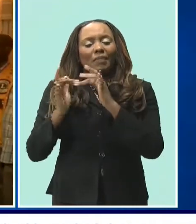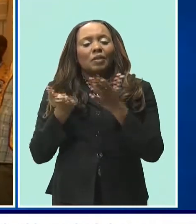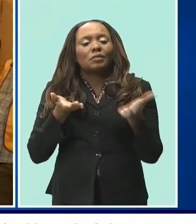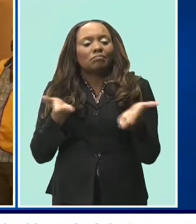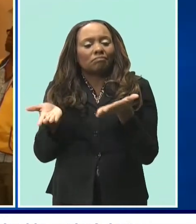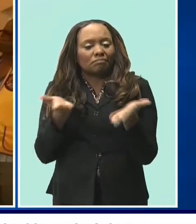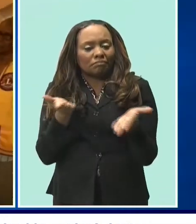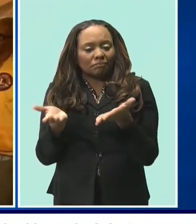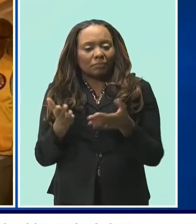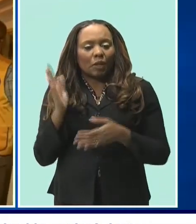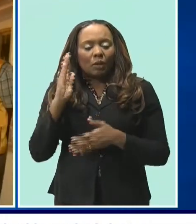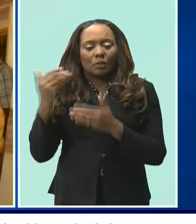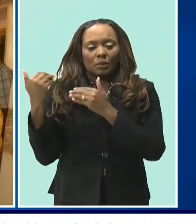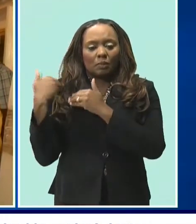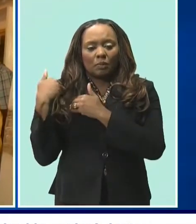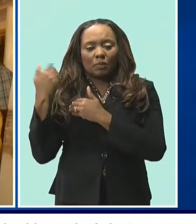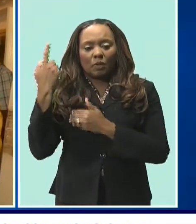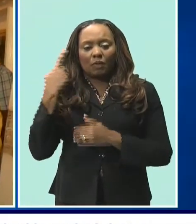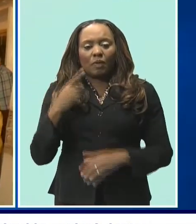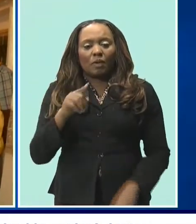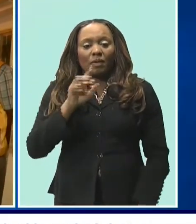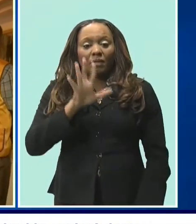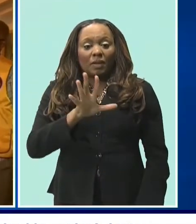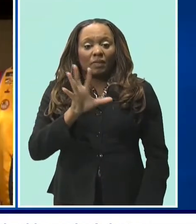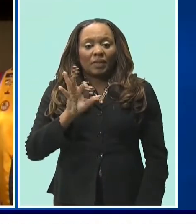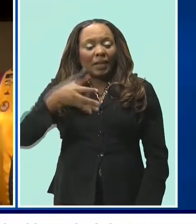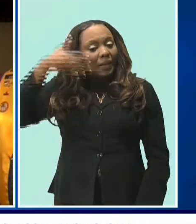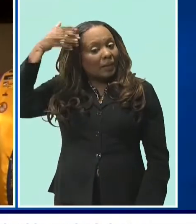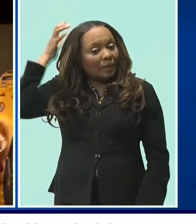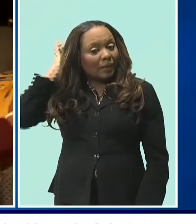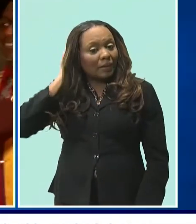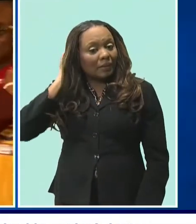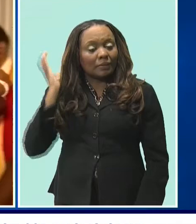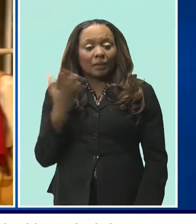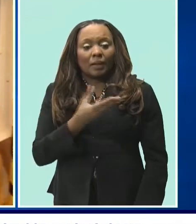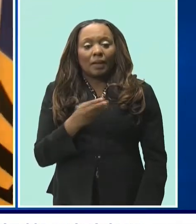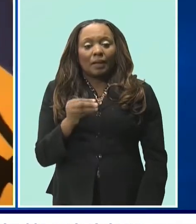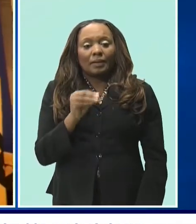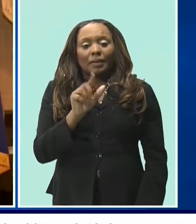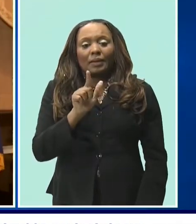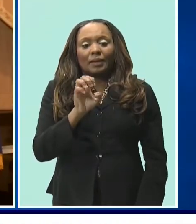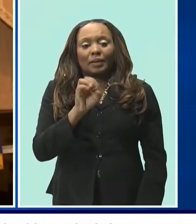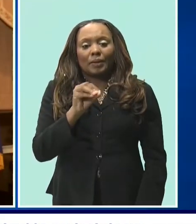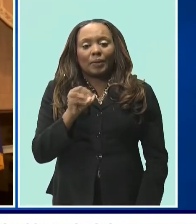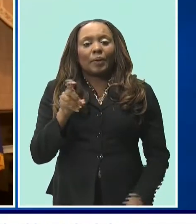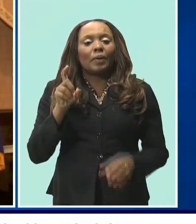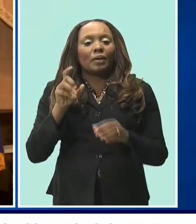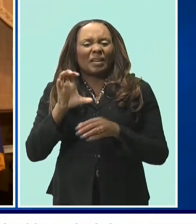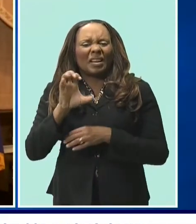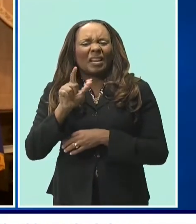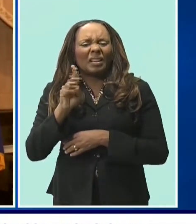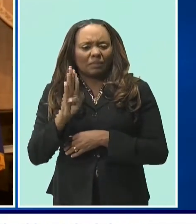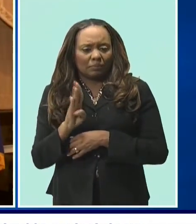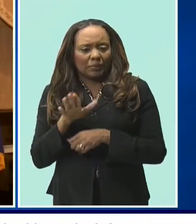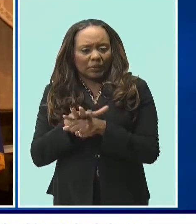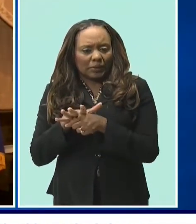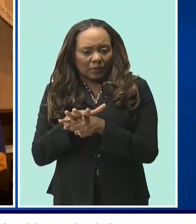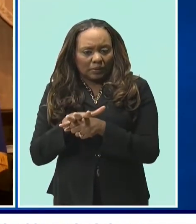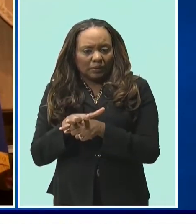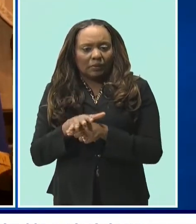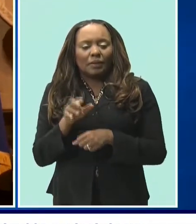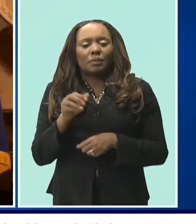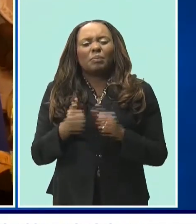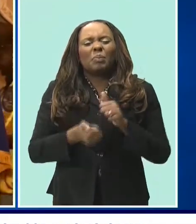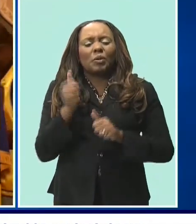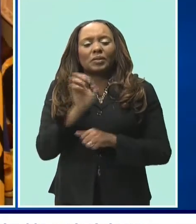Choi during a virtual ceremony. She will be responsible for the 59 Lions and Leos clubs in her district, which covers